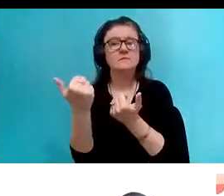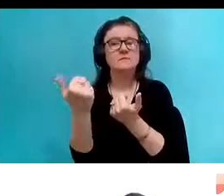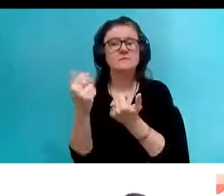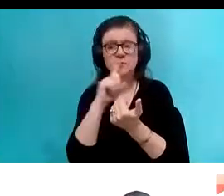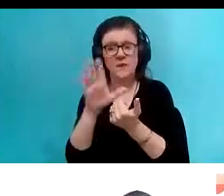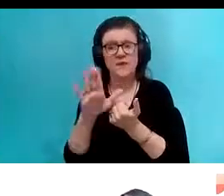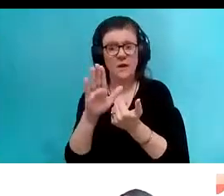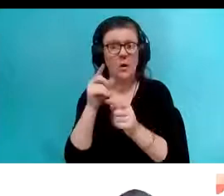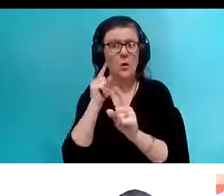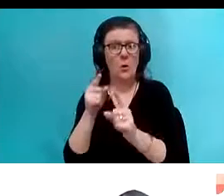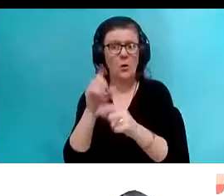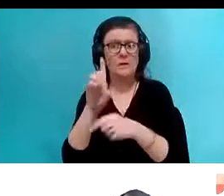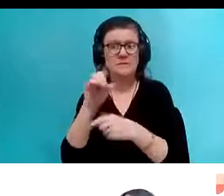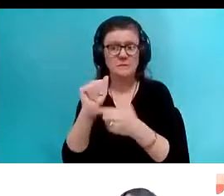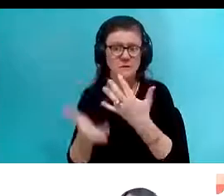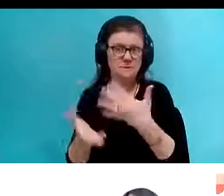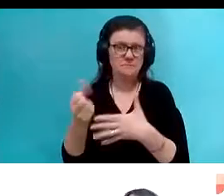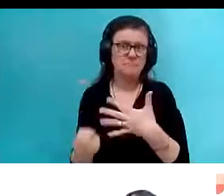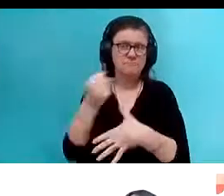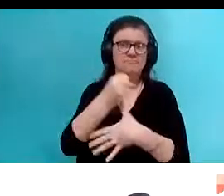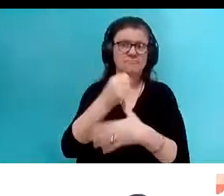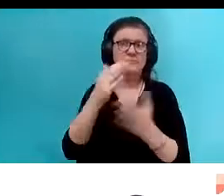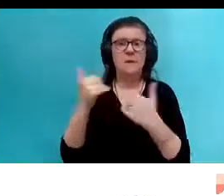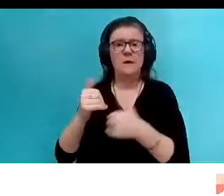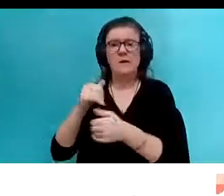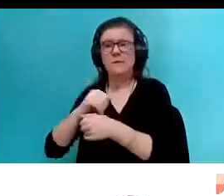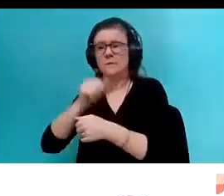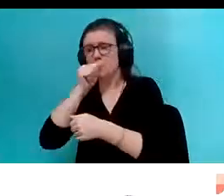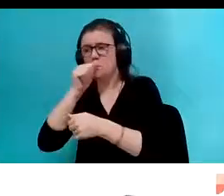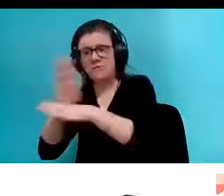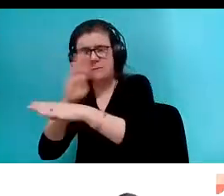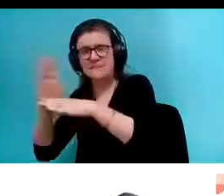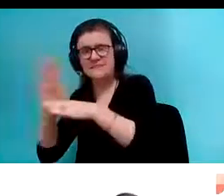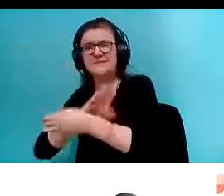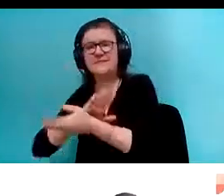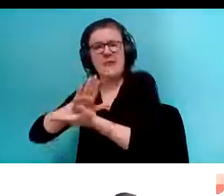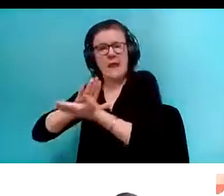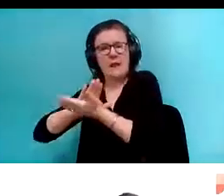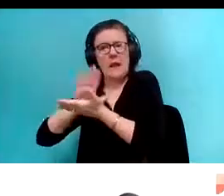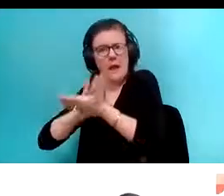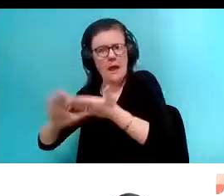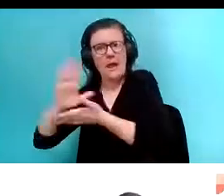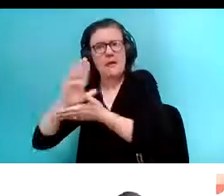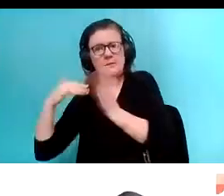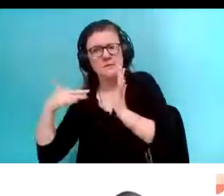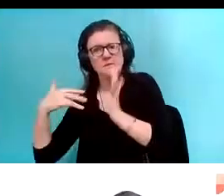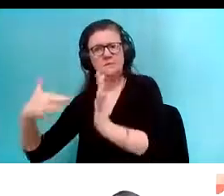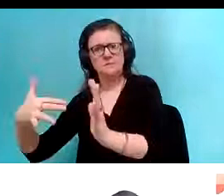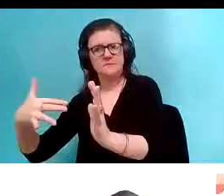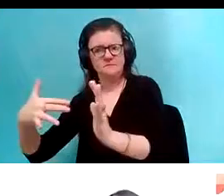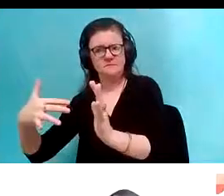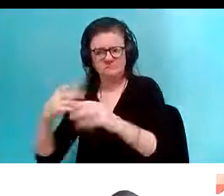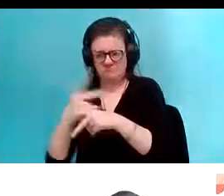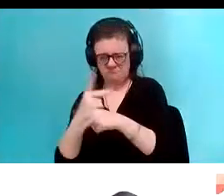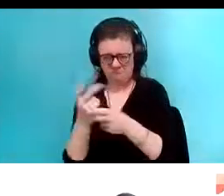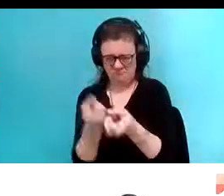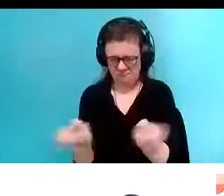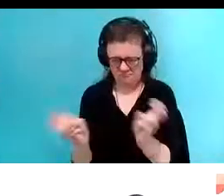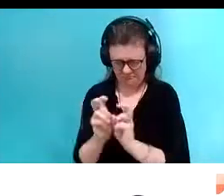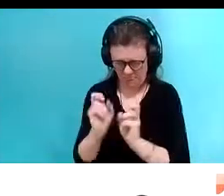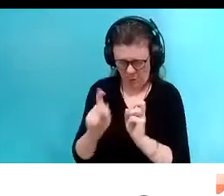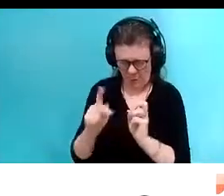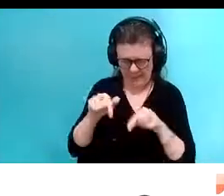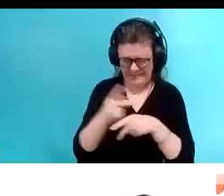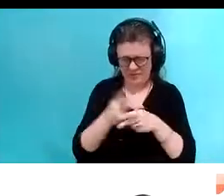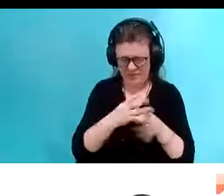priority, and the private sector and academia to look at how the strategy can really meet the needs of all of